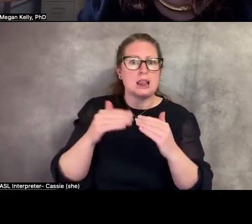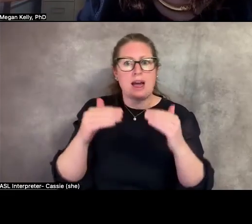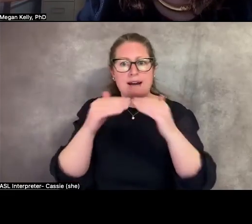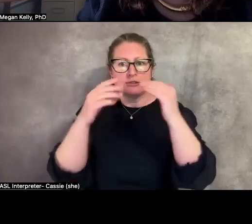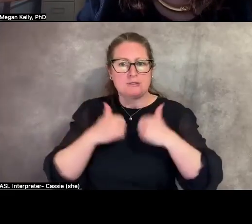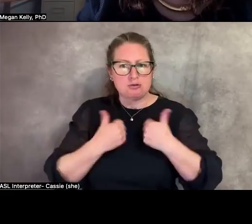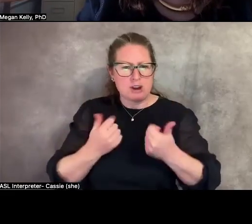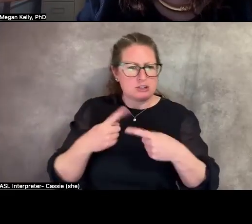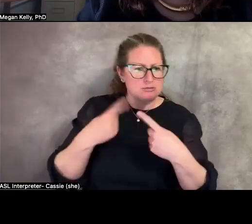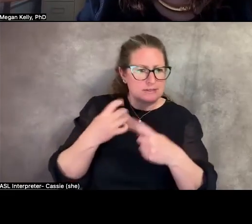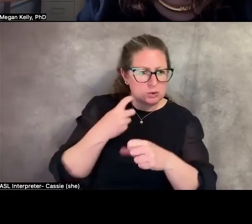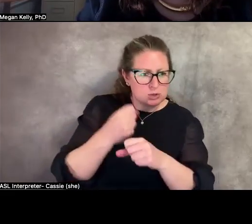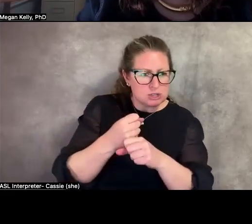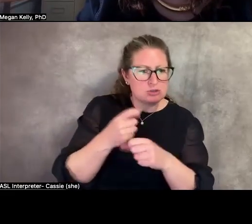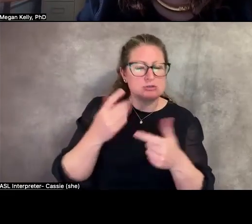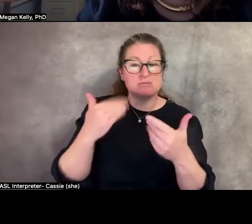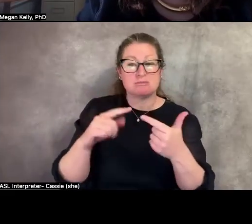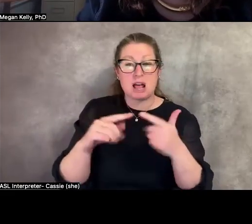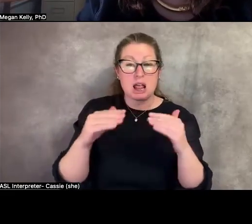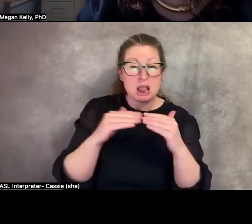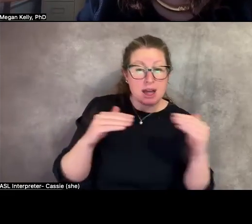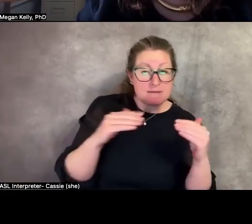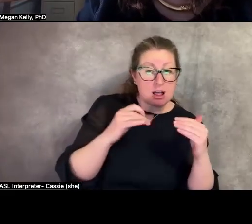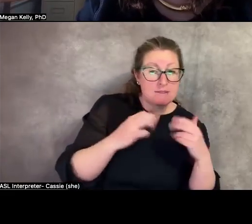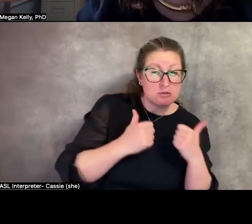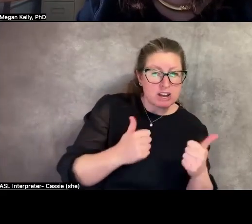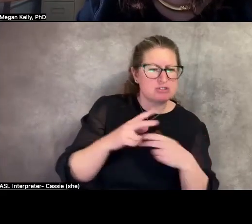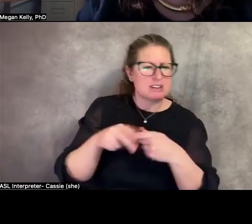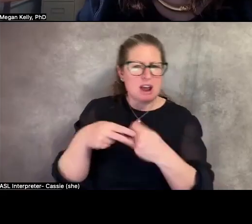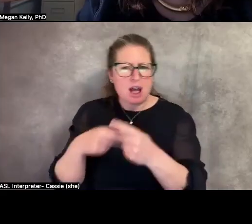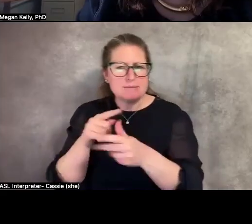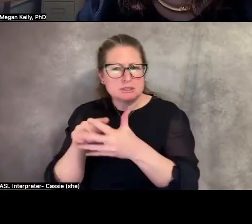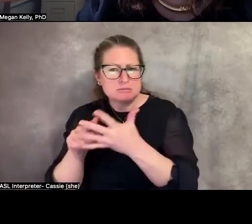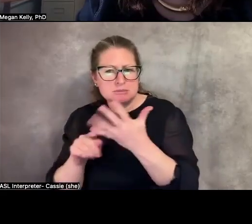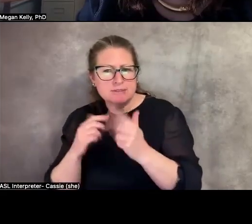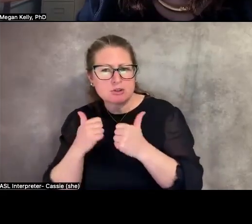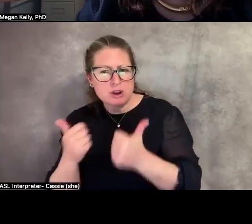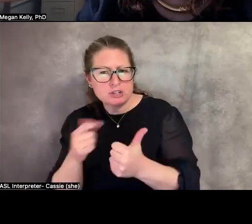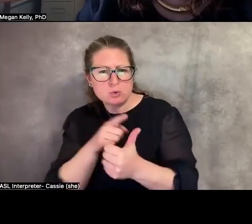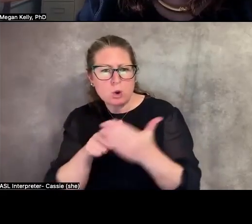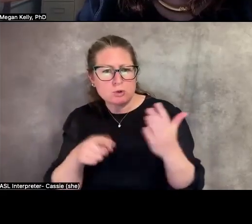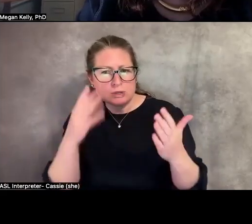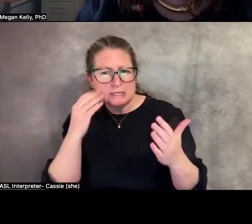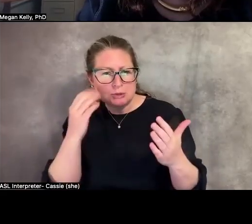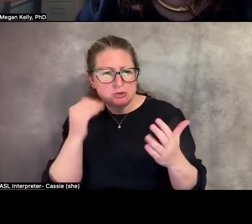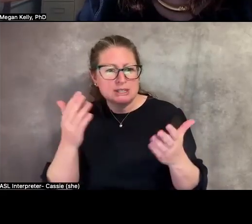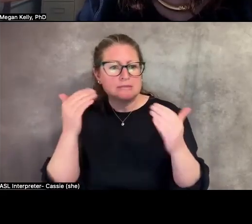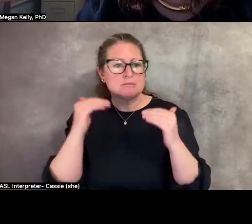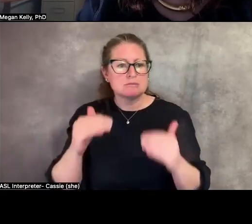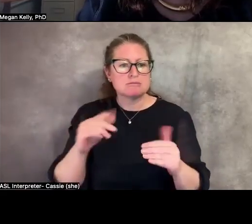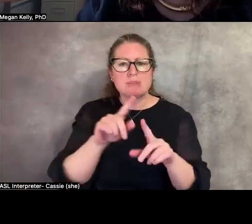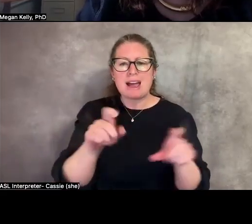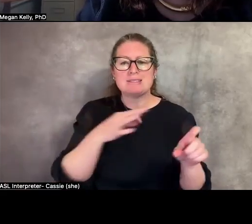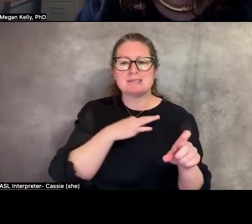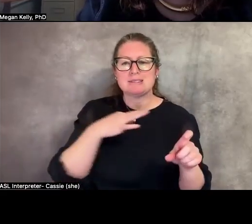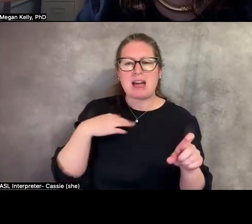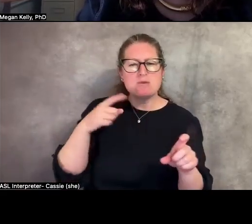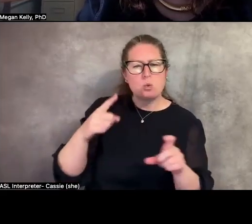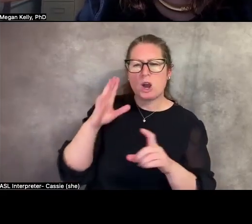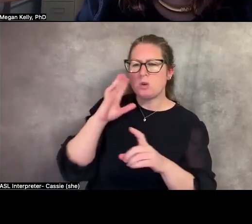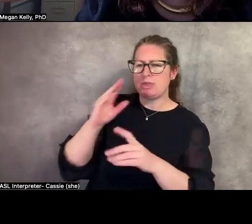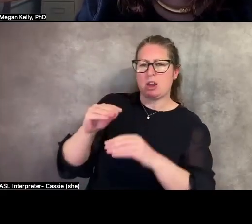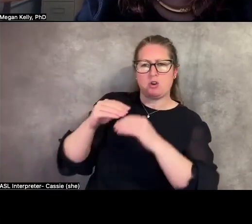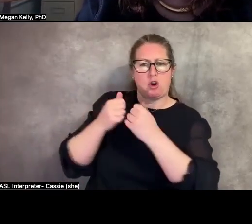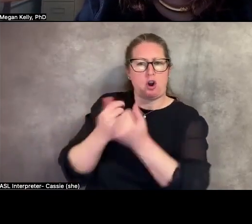and the level and types of aggression that were experienced. We asked staff about the factors that they believed contributed to patient aggression, as